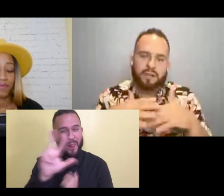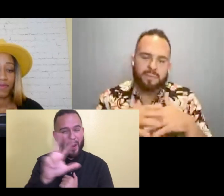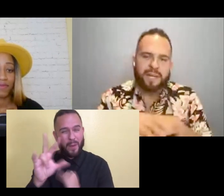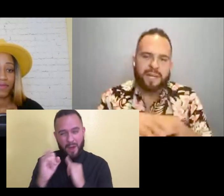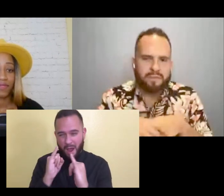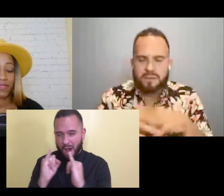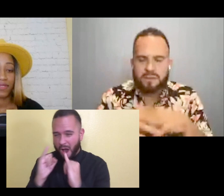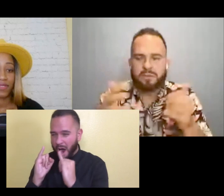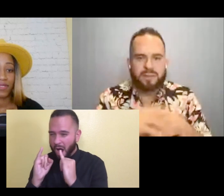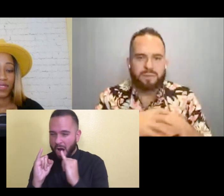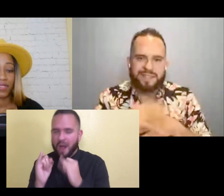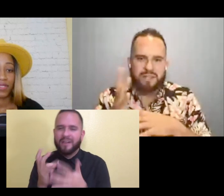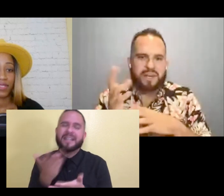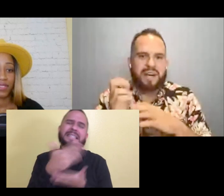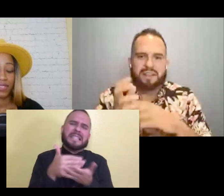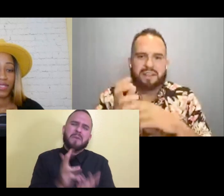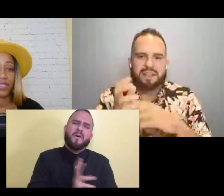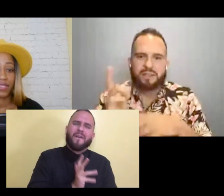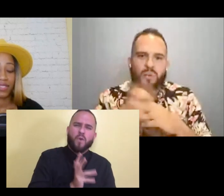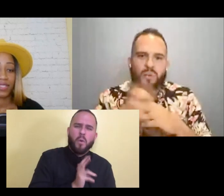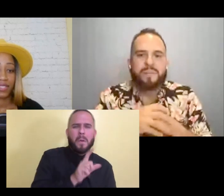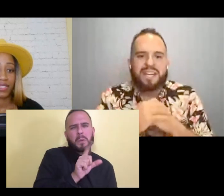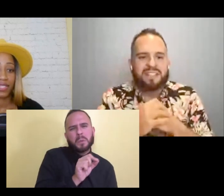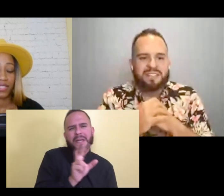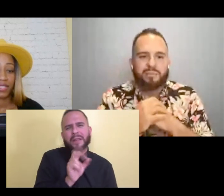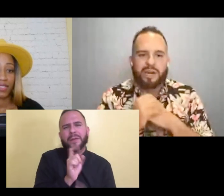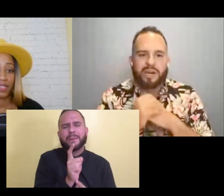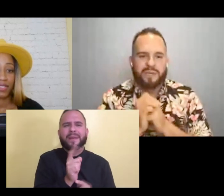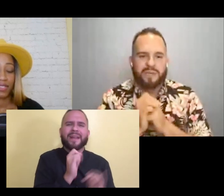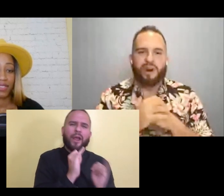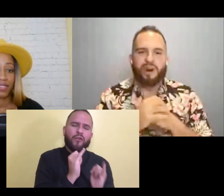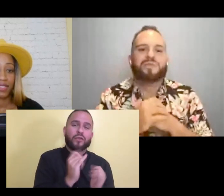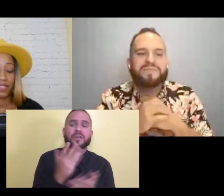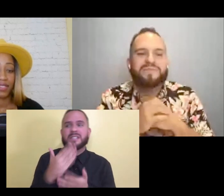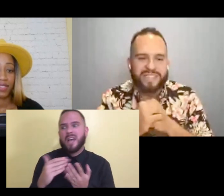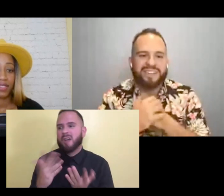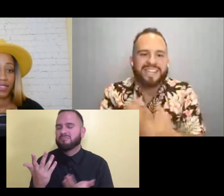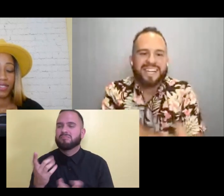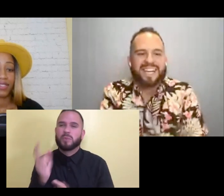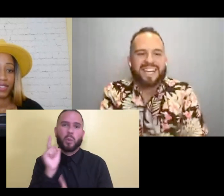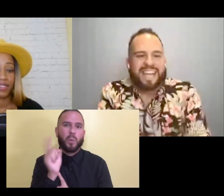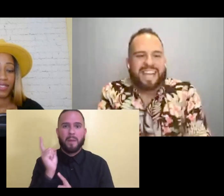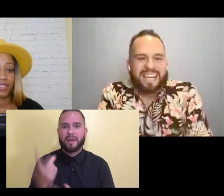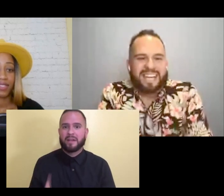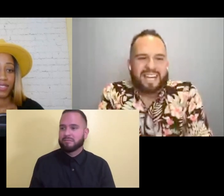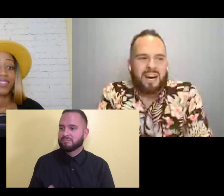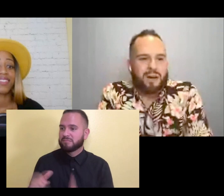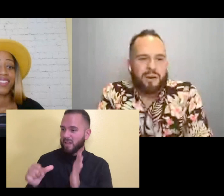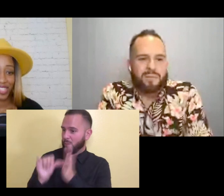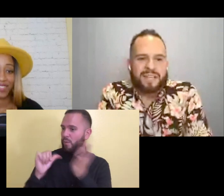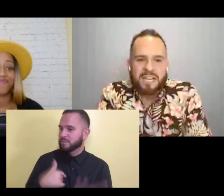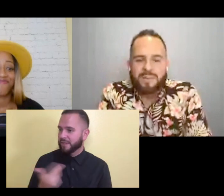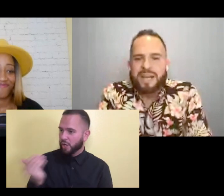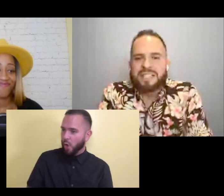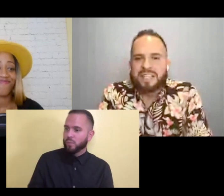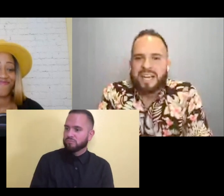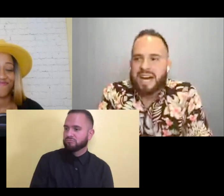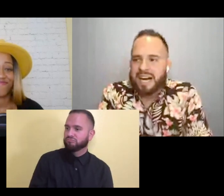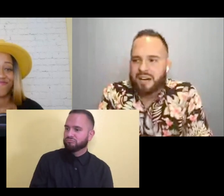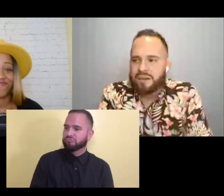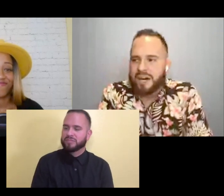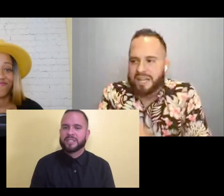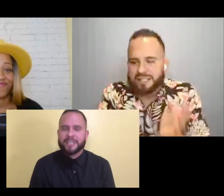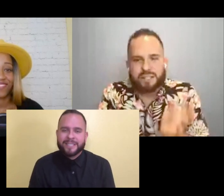20, 30-minute interviews. Some of it was like, you got, 1 minute, impress me, go, you know? And that's